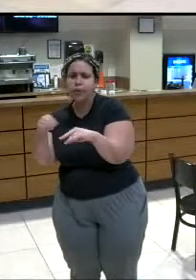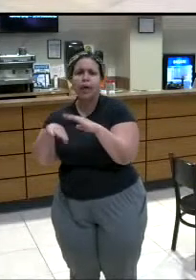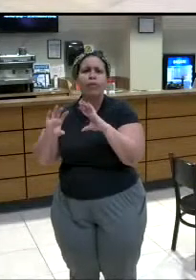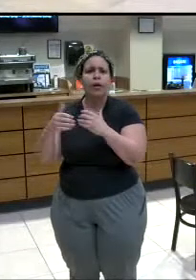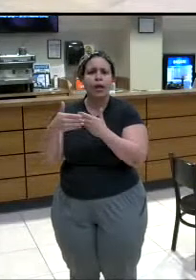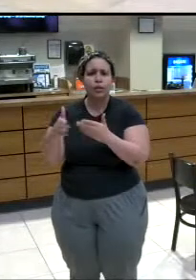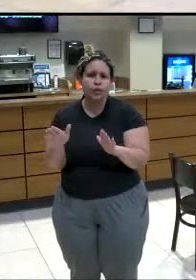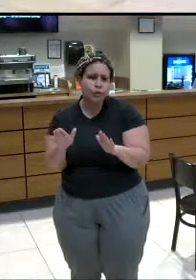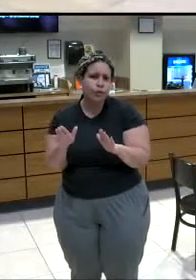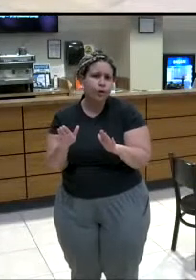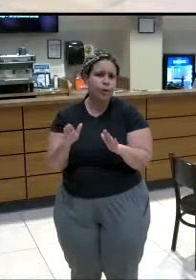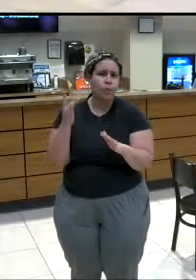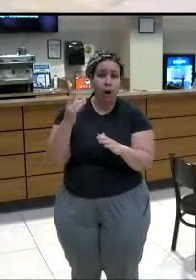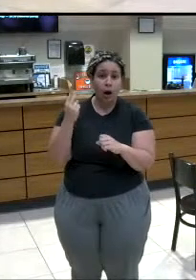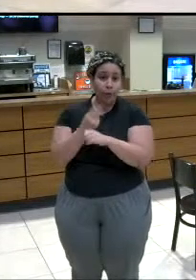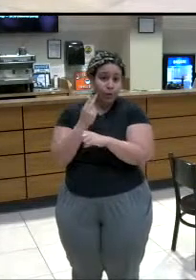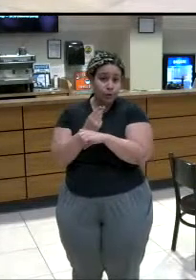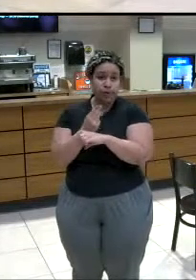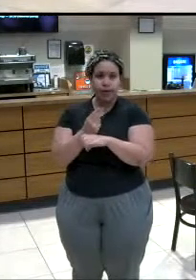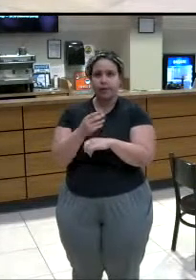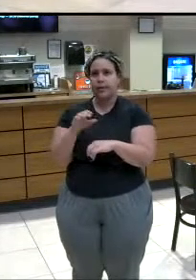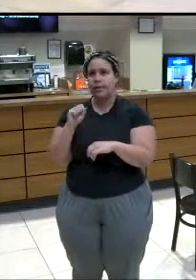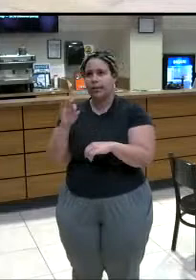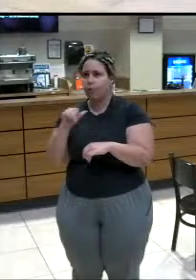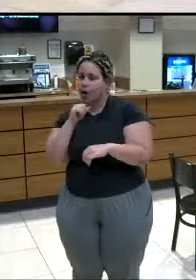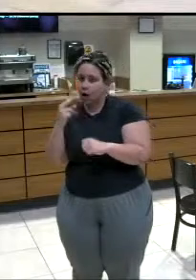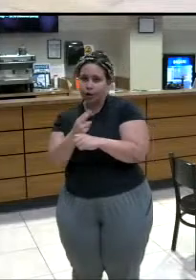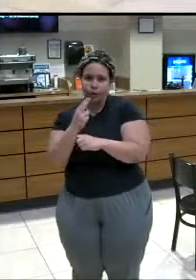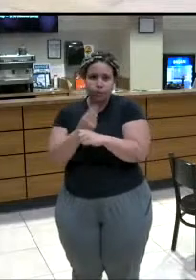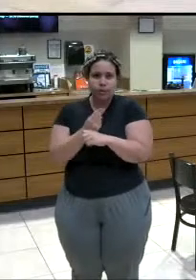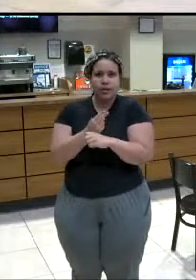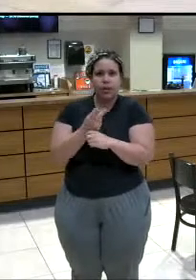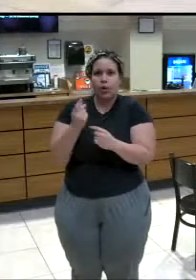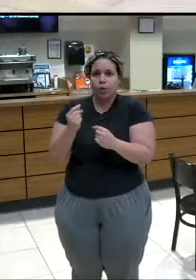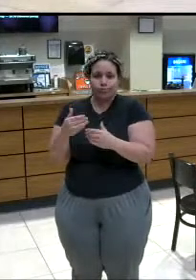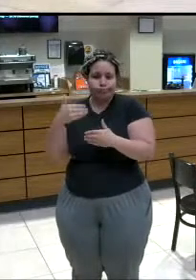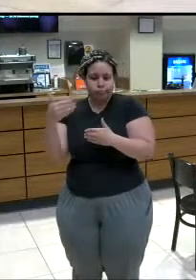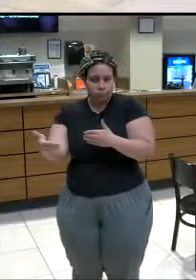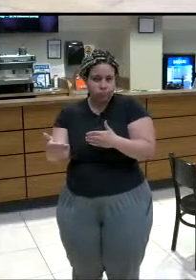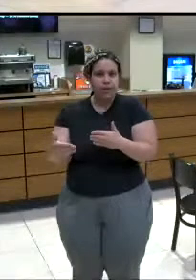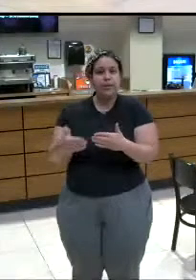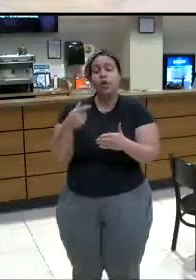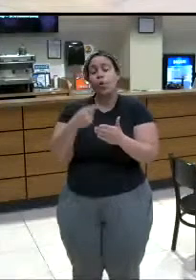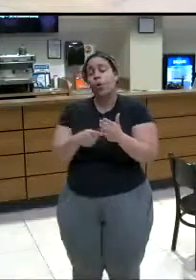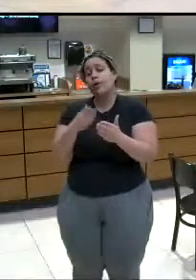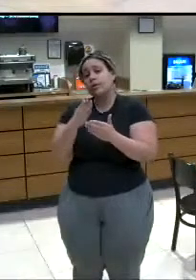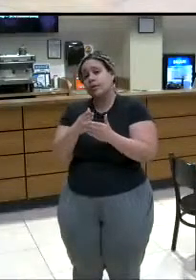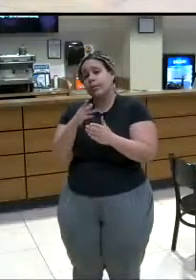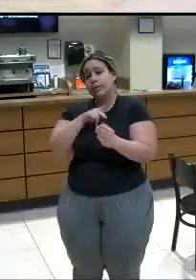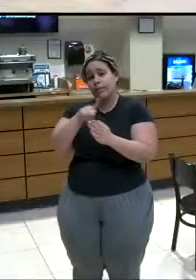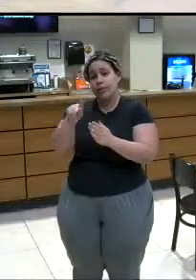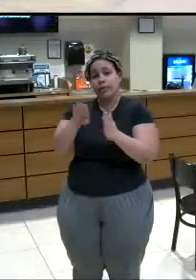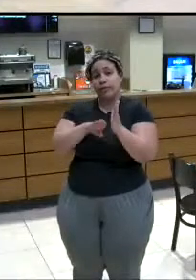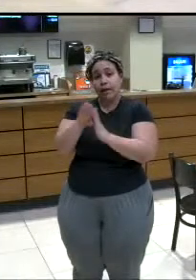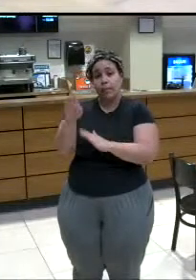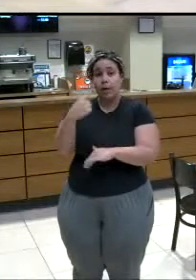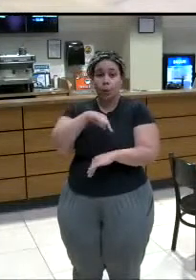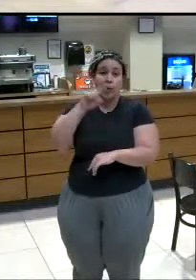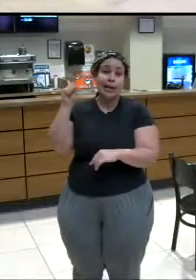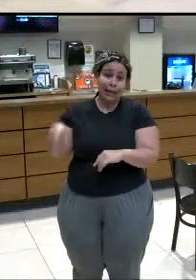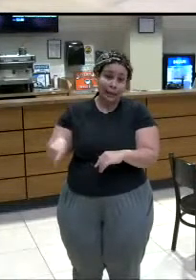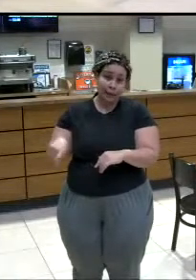it, what's the barrier to its use? And then what are some additional professional development that we need? And when you